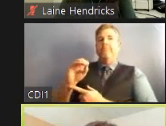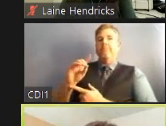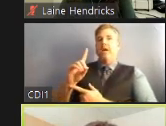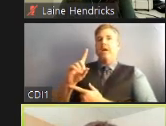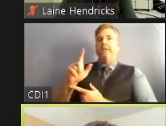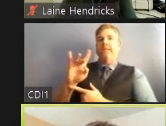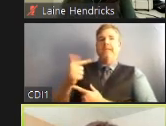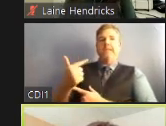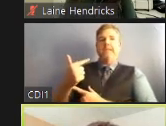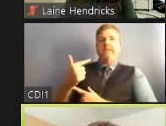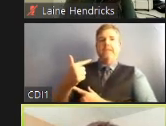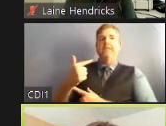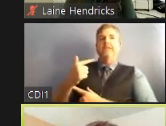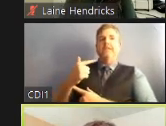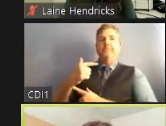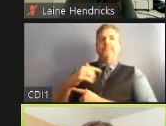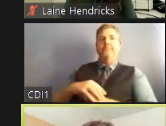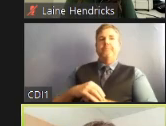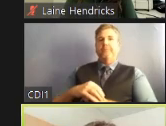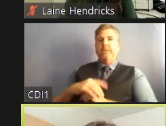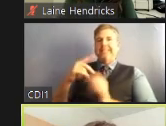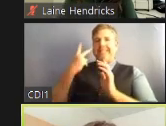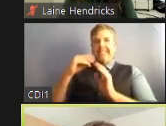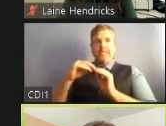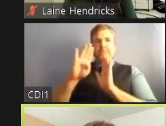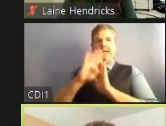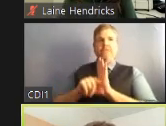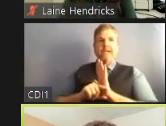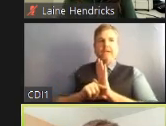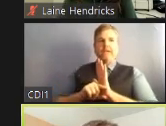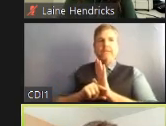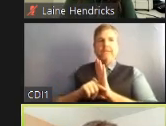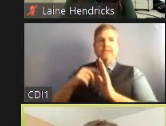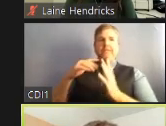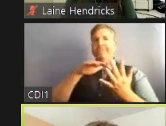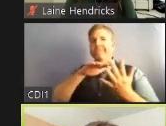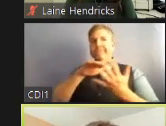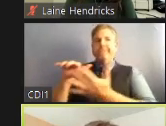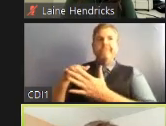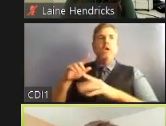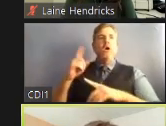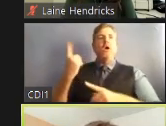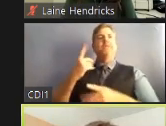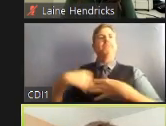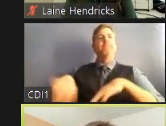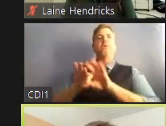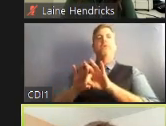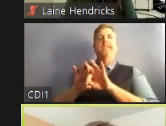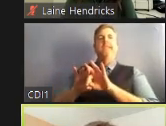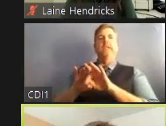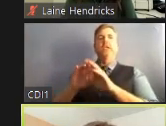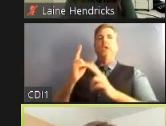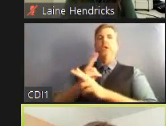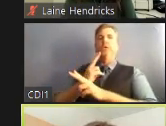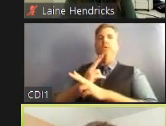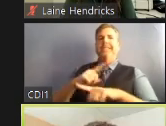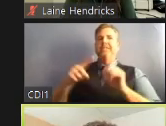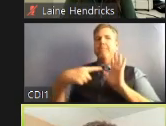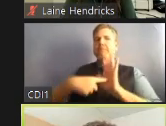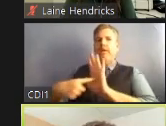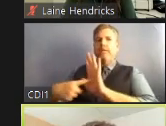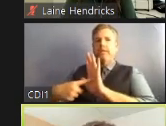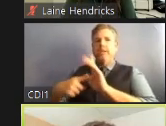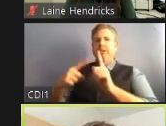it's always important to see what the forecasts are based on models that have been built. That is a science that is